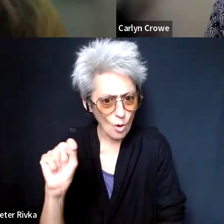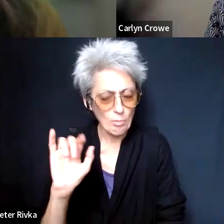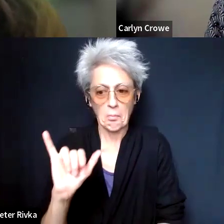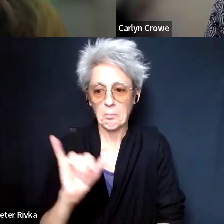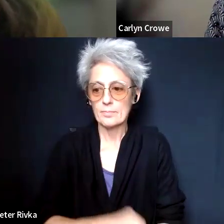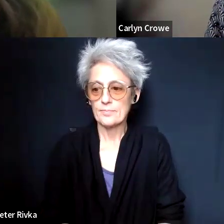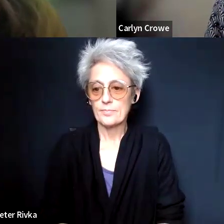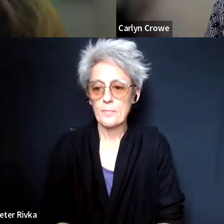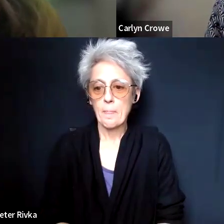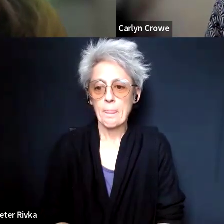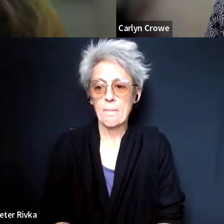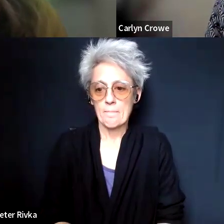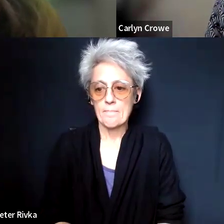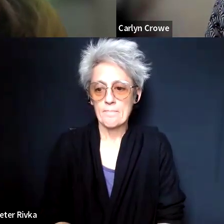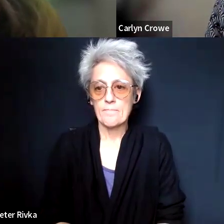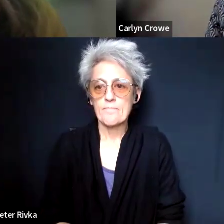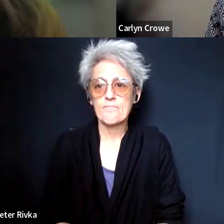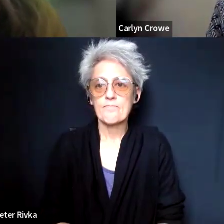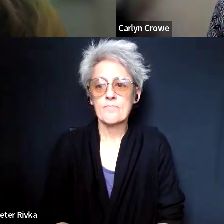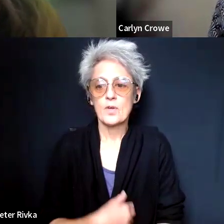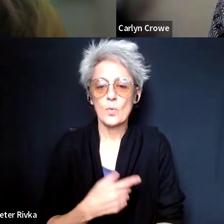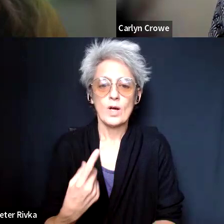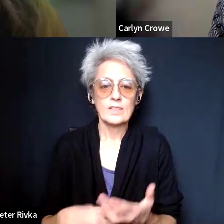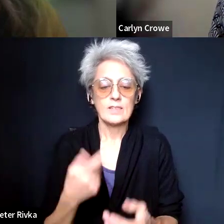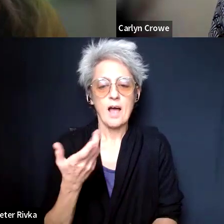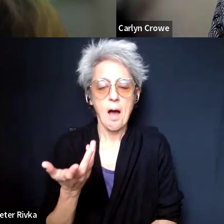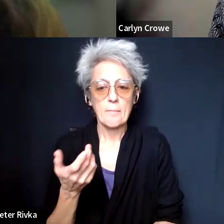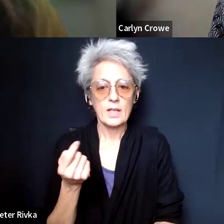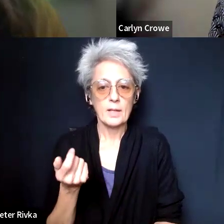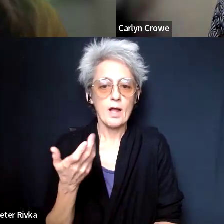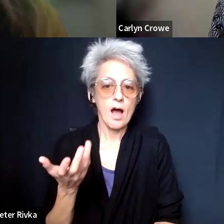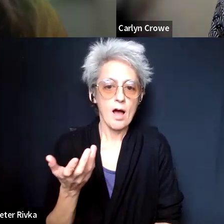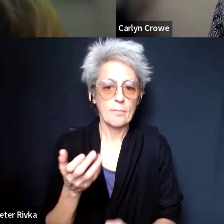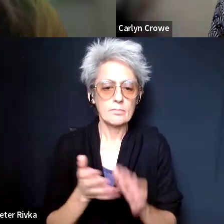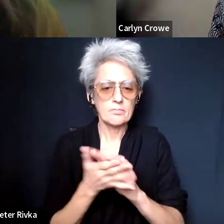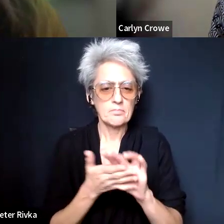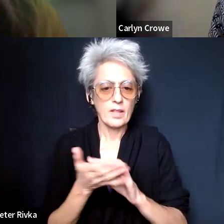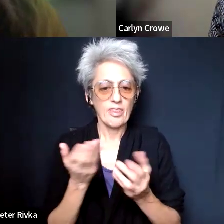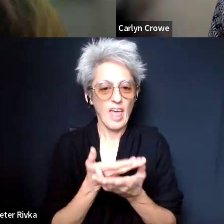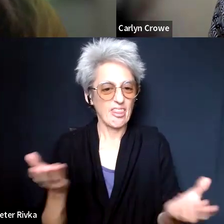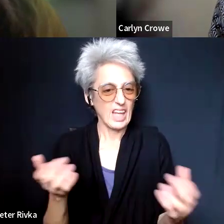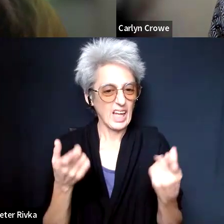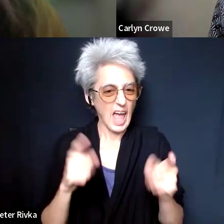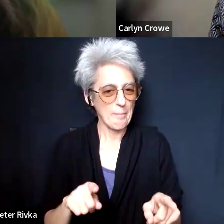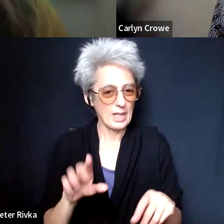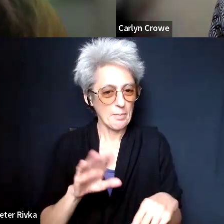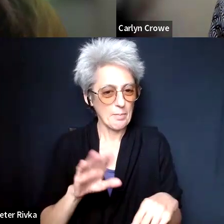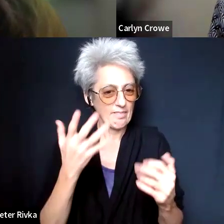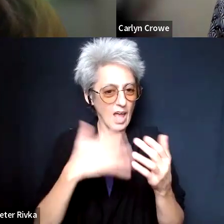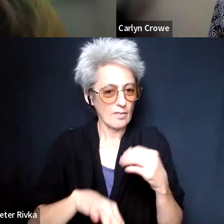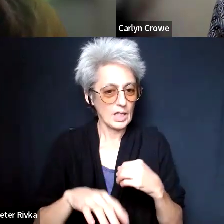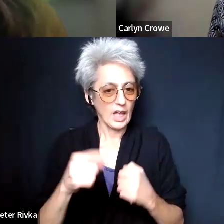wanted to talk a little bit about a slide about that thing that's happening in about 5 weeks,